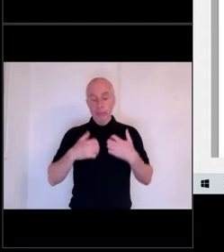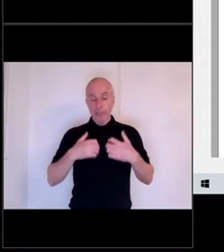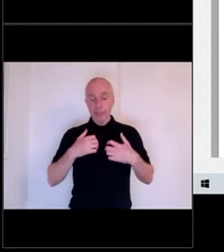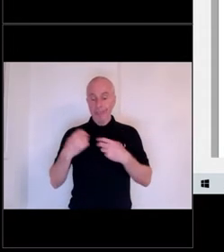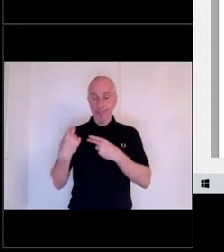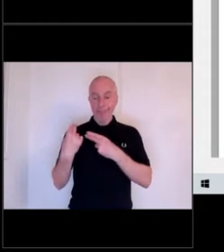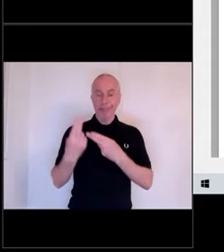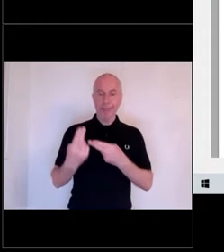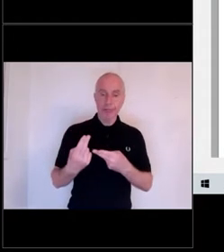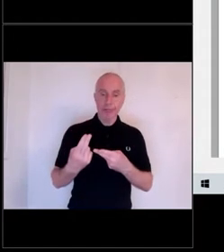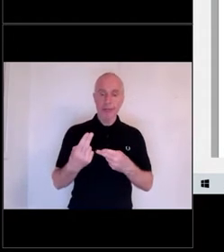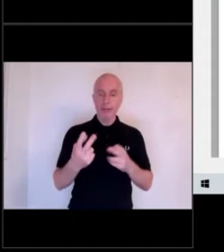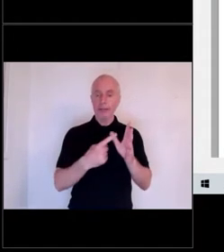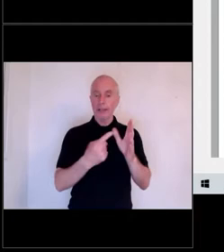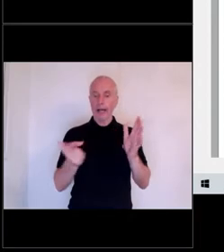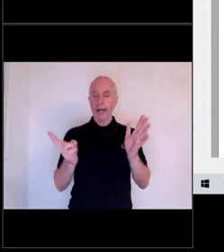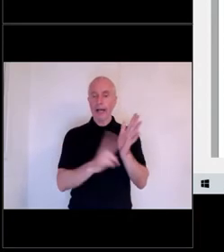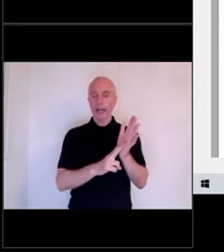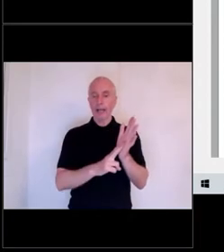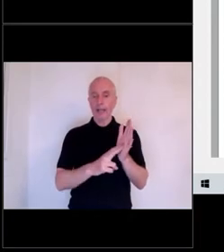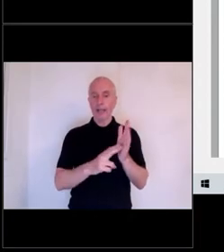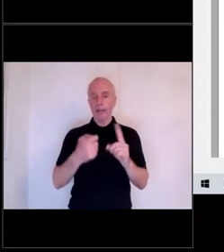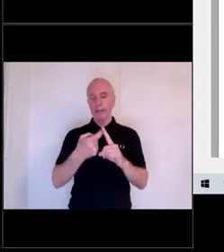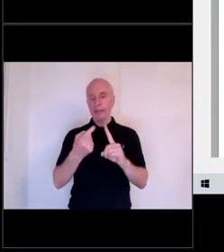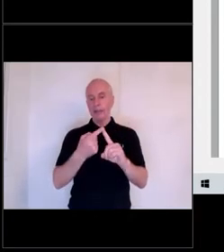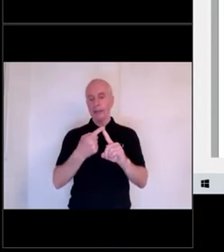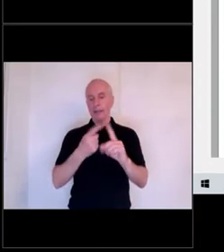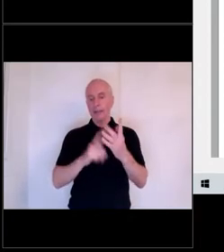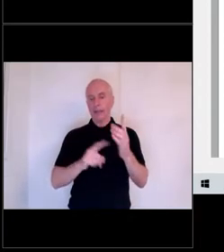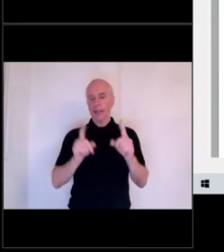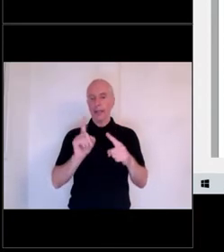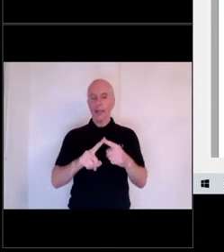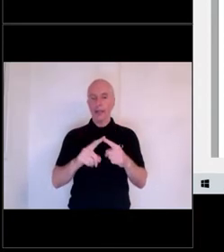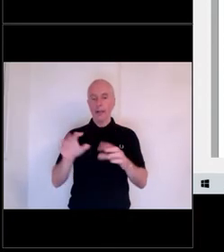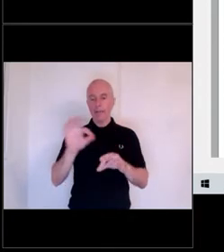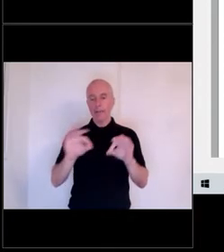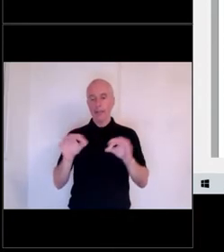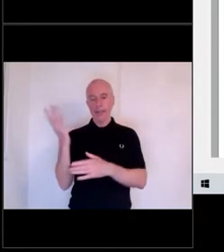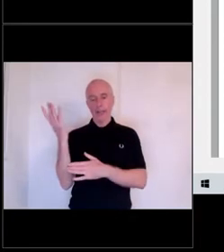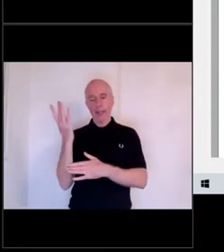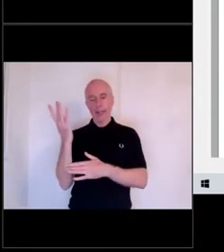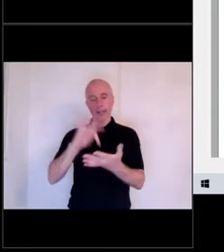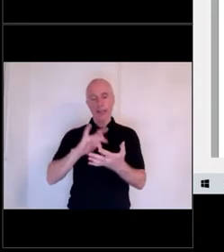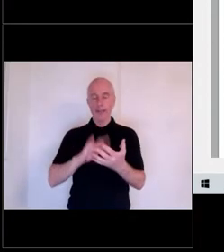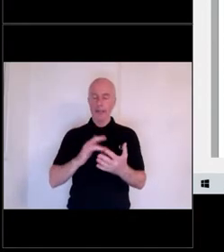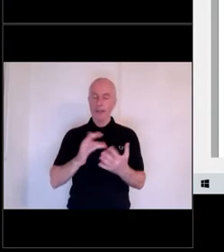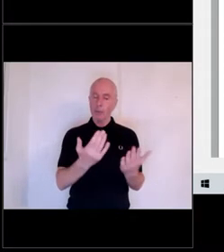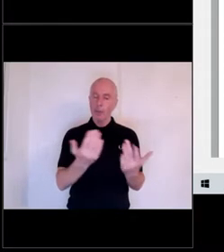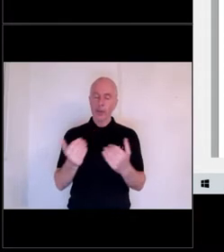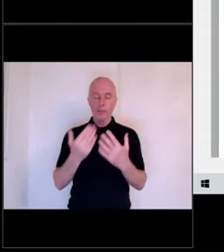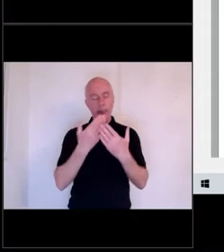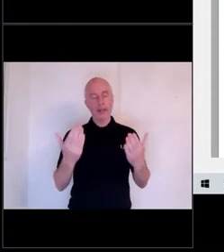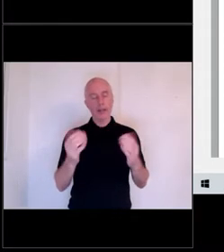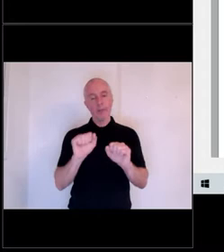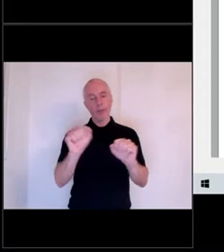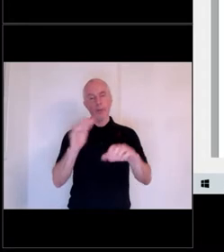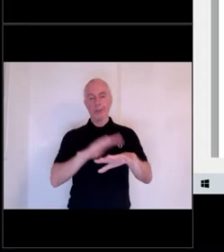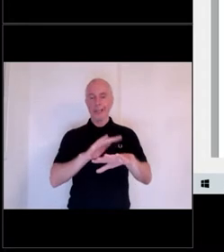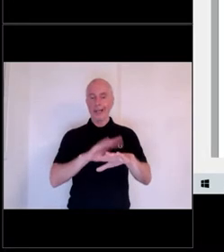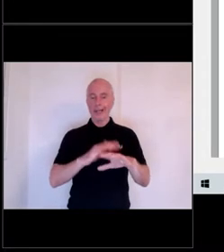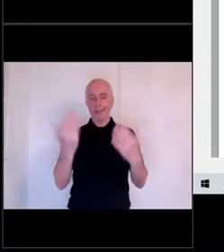firstly Alan, welcome to the Keel Physics Lecture Centre, we really appreciate you coming and giving up your time this evening to give us this fantastic talk.